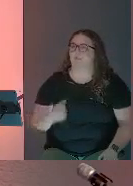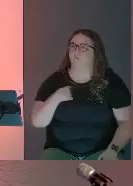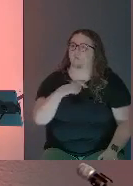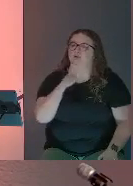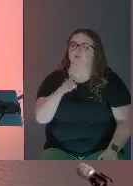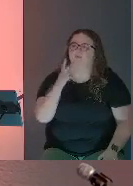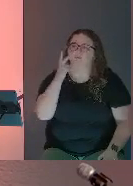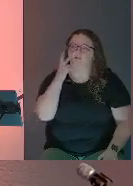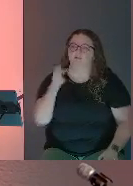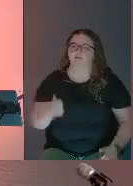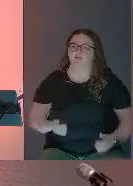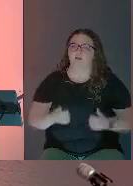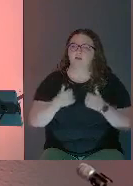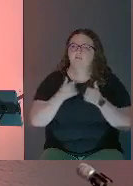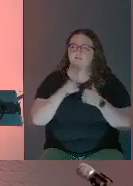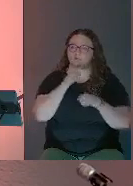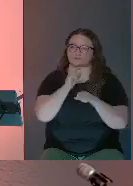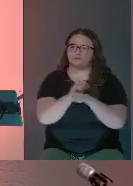as an adventure.